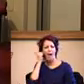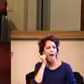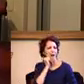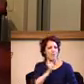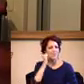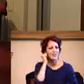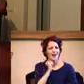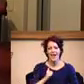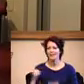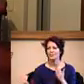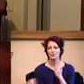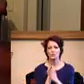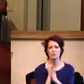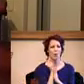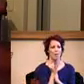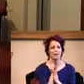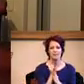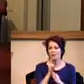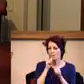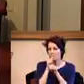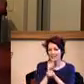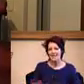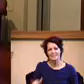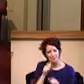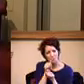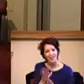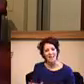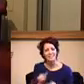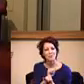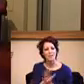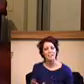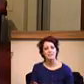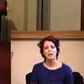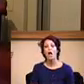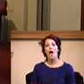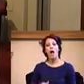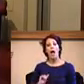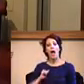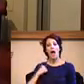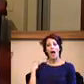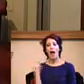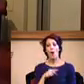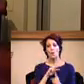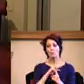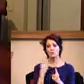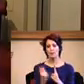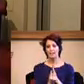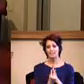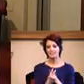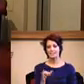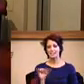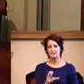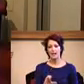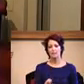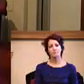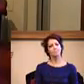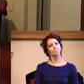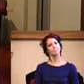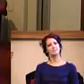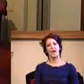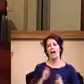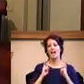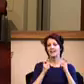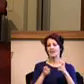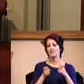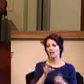new blessing and that every single moment of Our Lives should be seen from the perspective through the lens of the gift of epiphany the